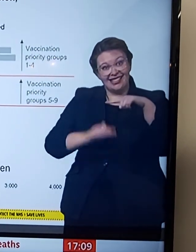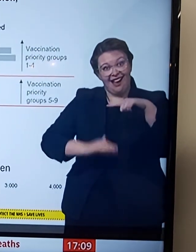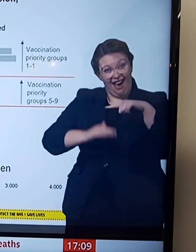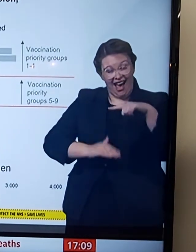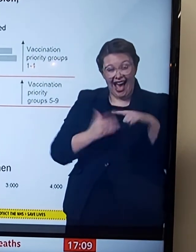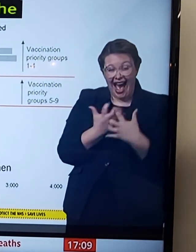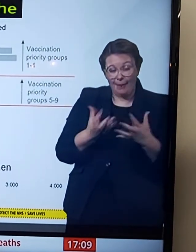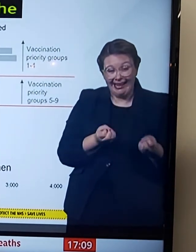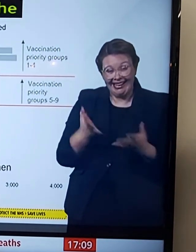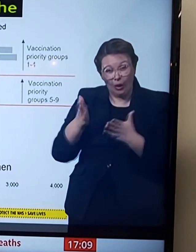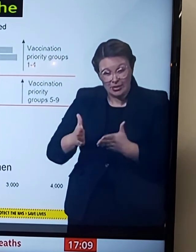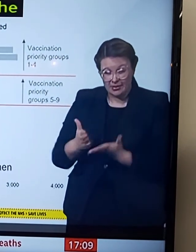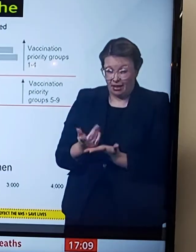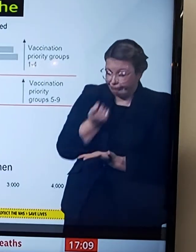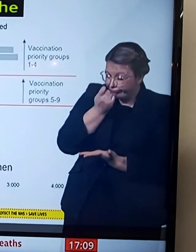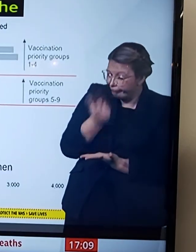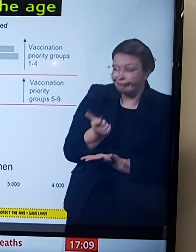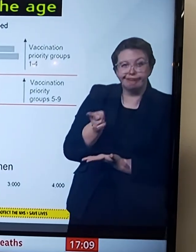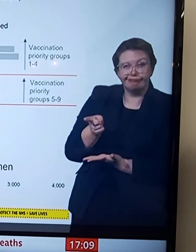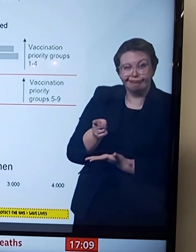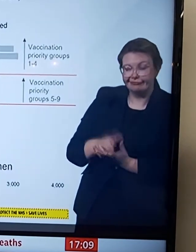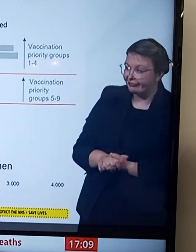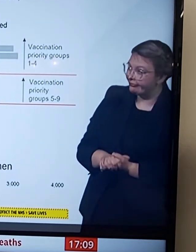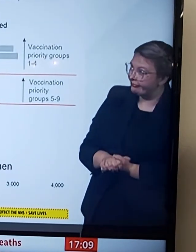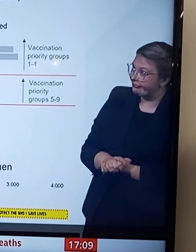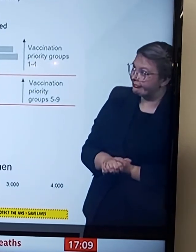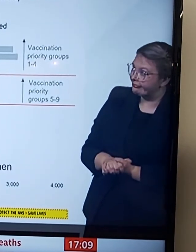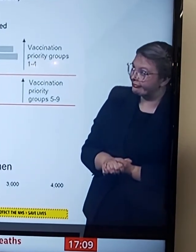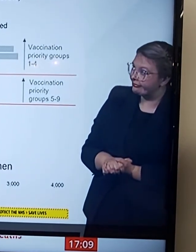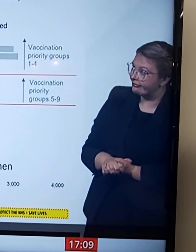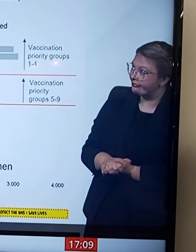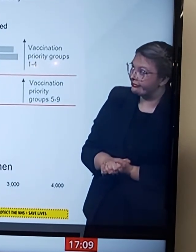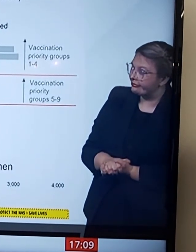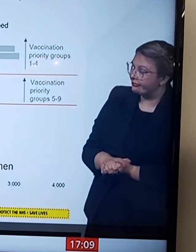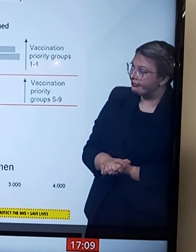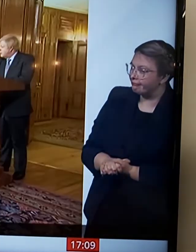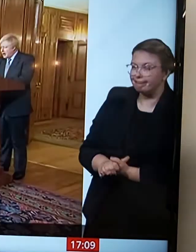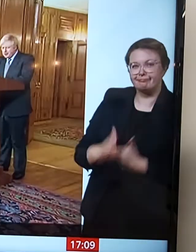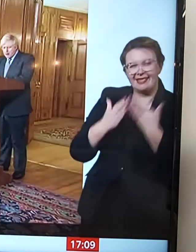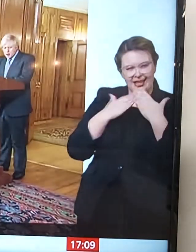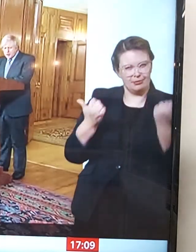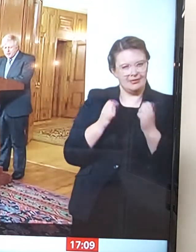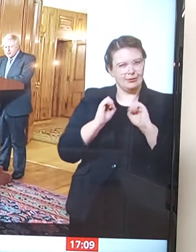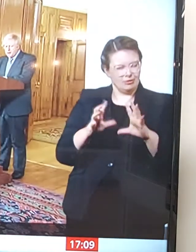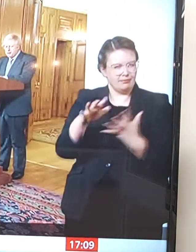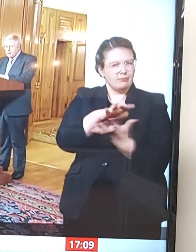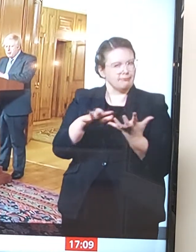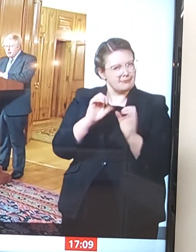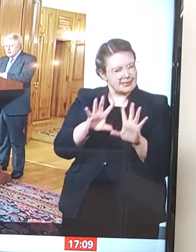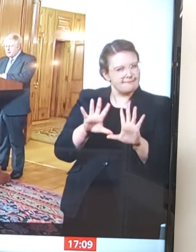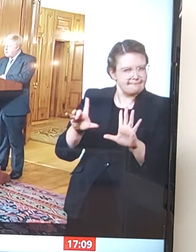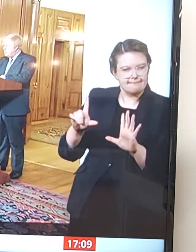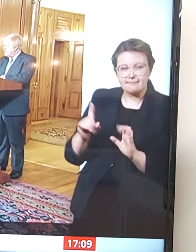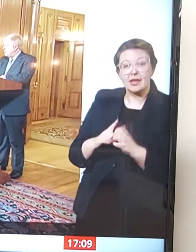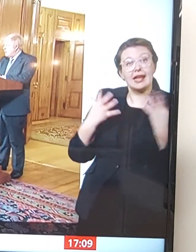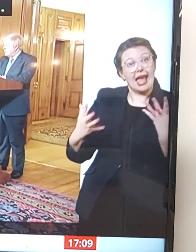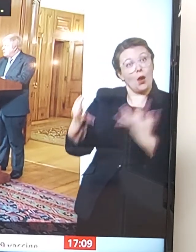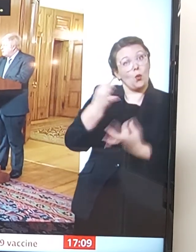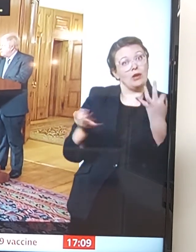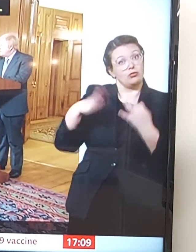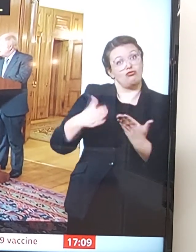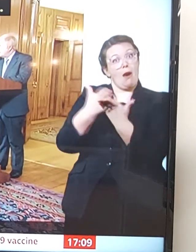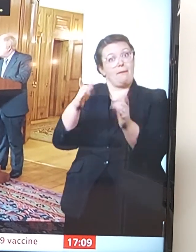is relatively very small. Thanks very much, Chris. Let's go to the public. Spencer and